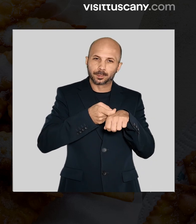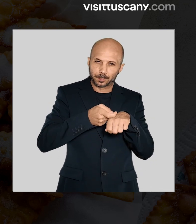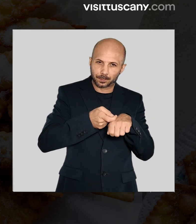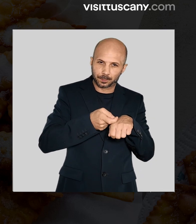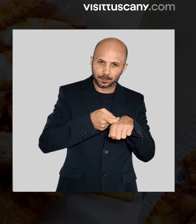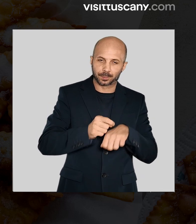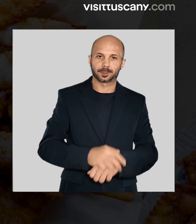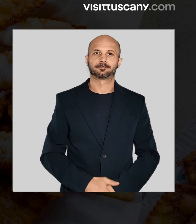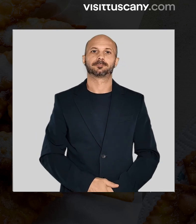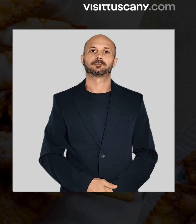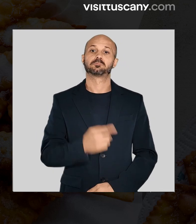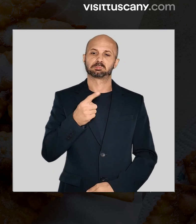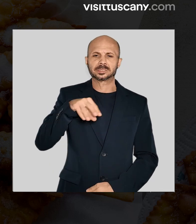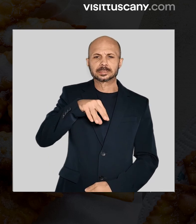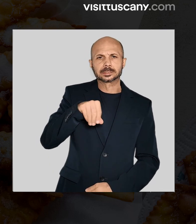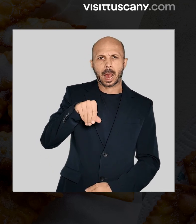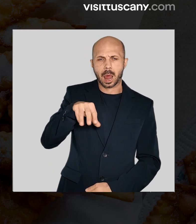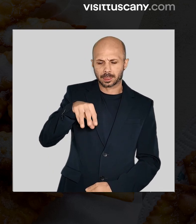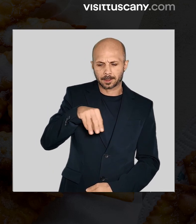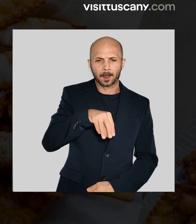1 orange zest grated,